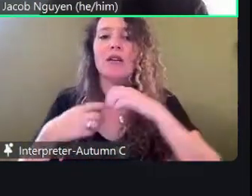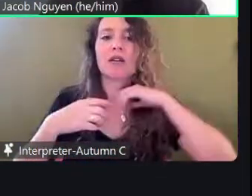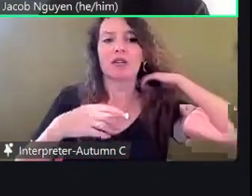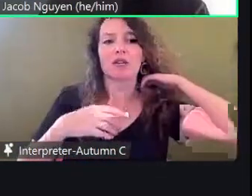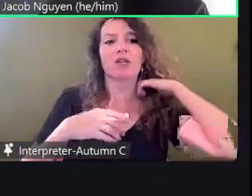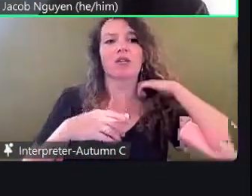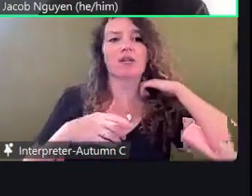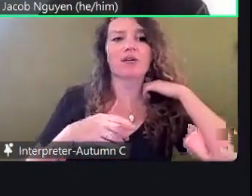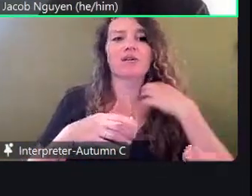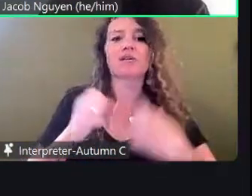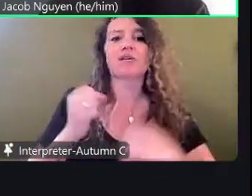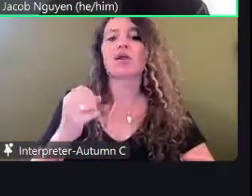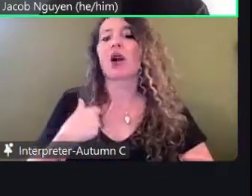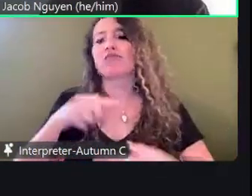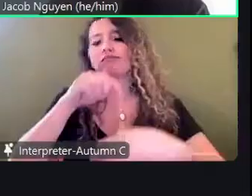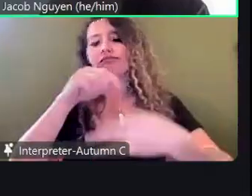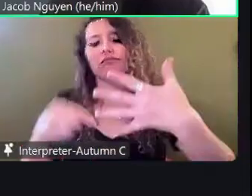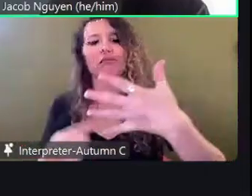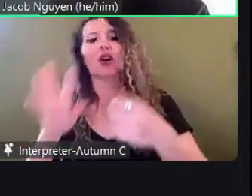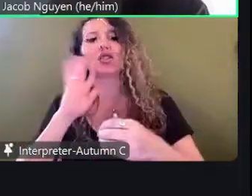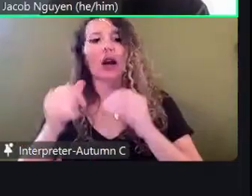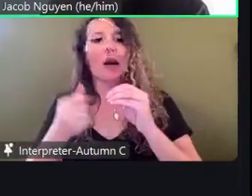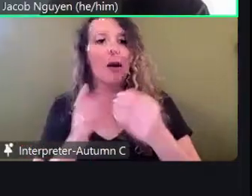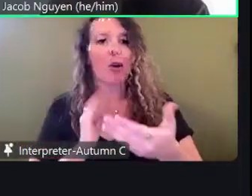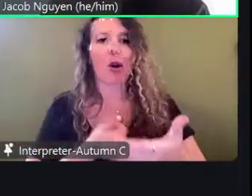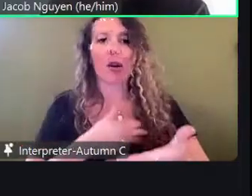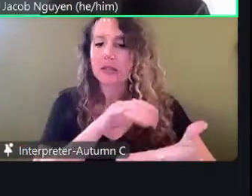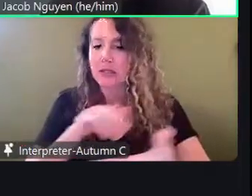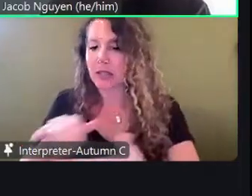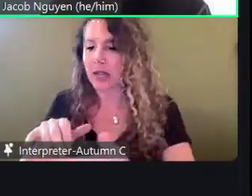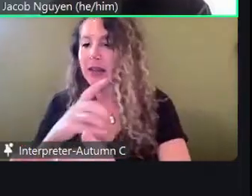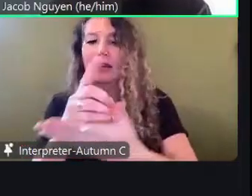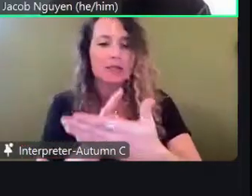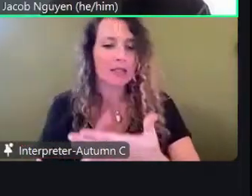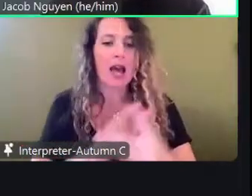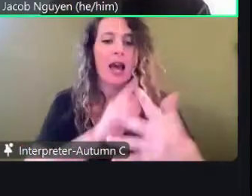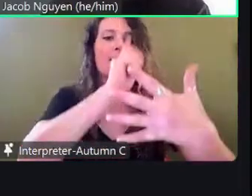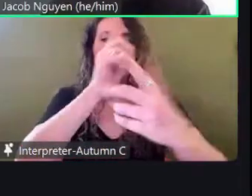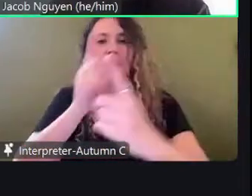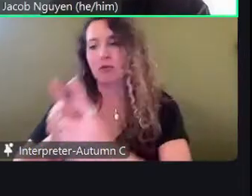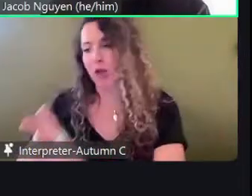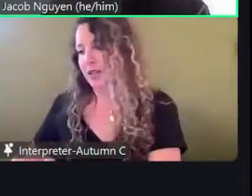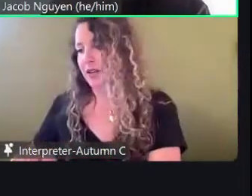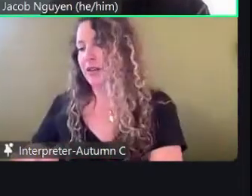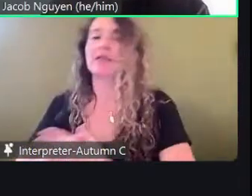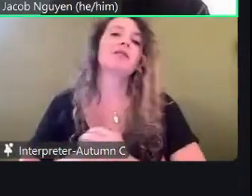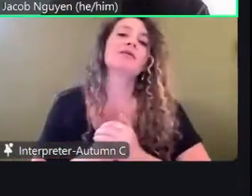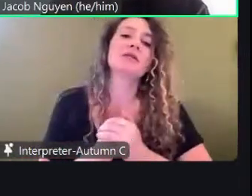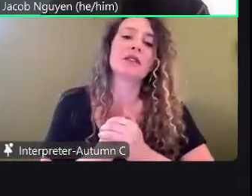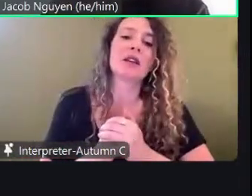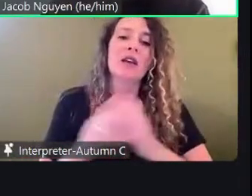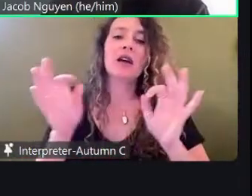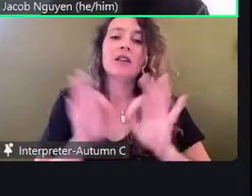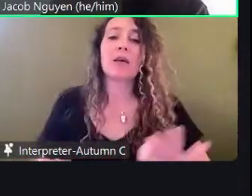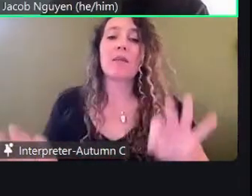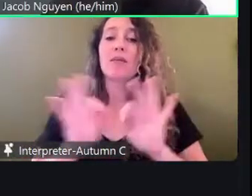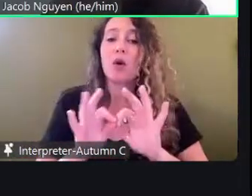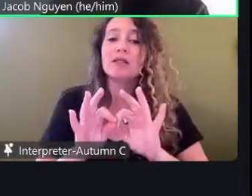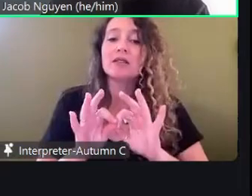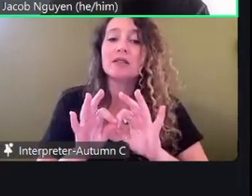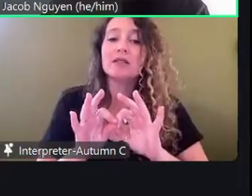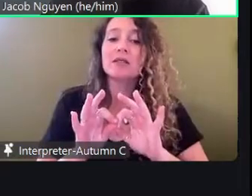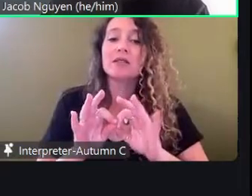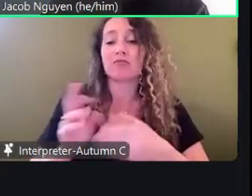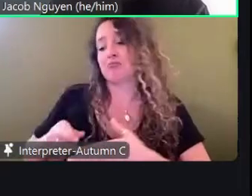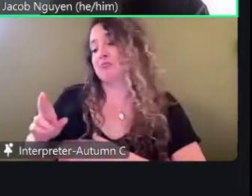proposed study. And then I'll be going into our study design and the objectives, talk about the significance and ethical considerations of our preliminary